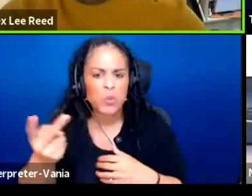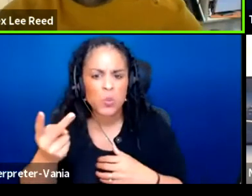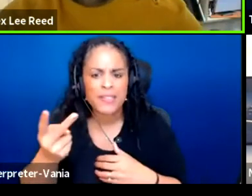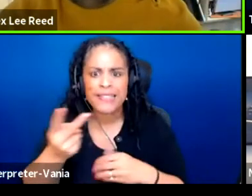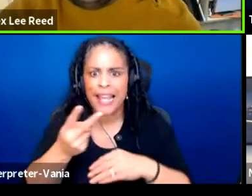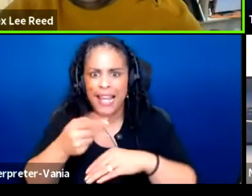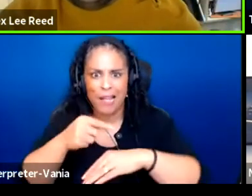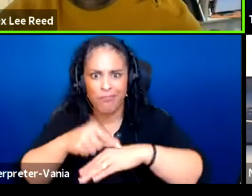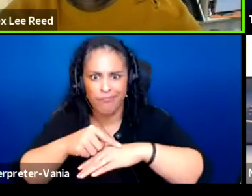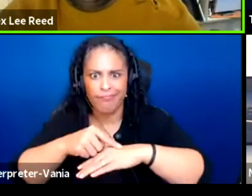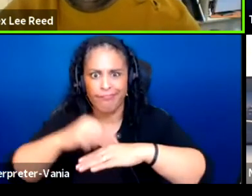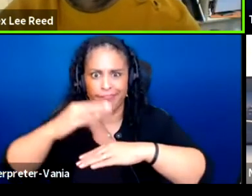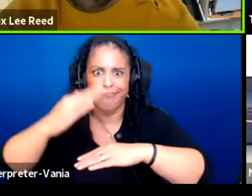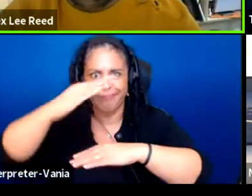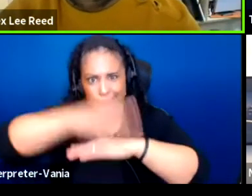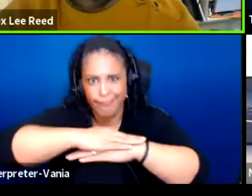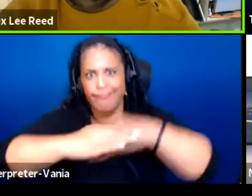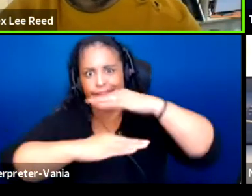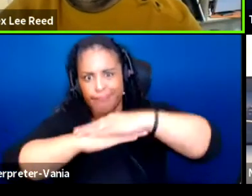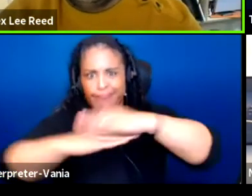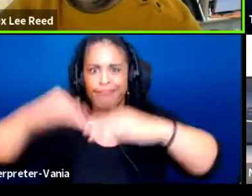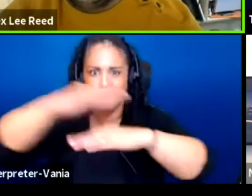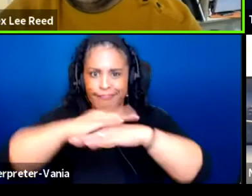grow from that?